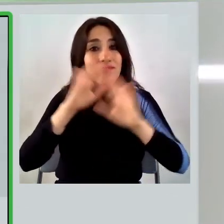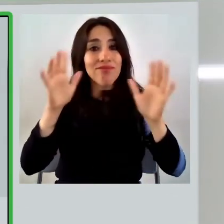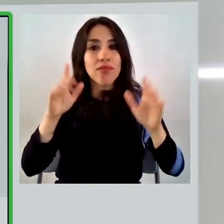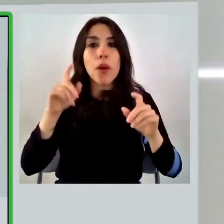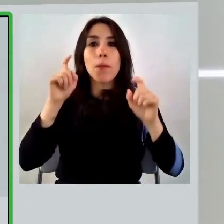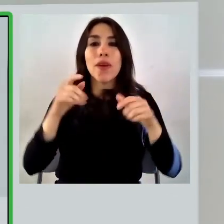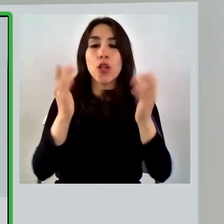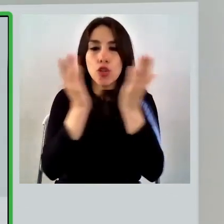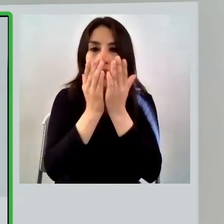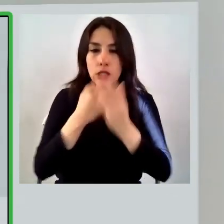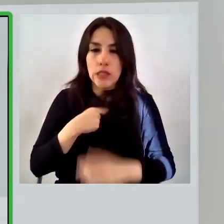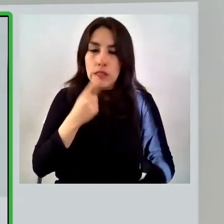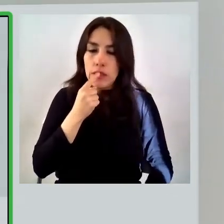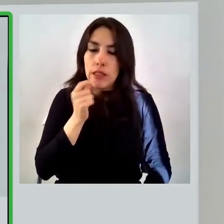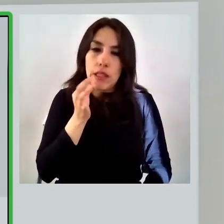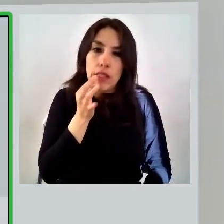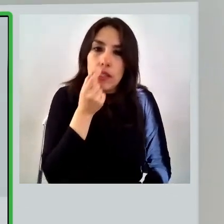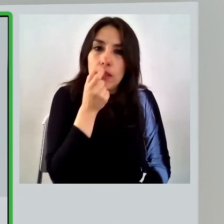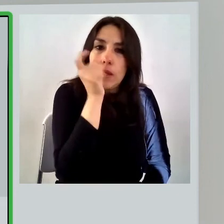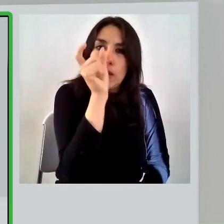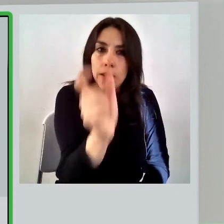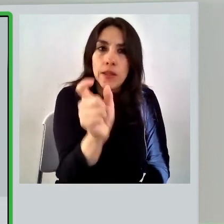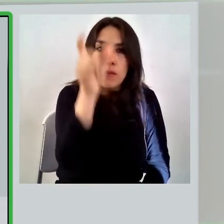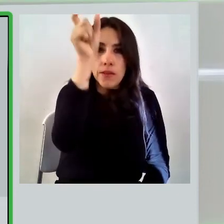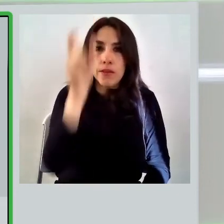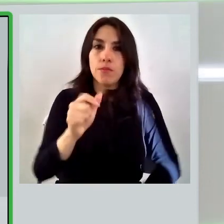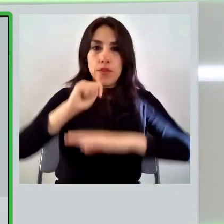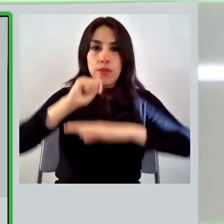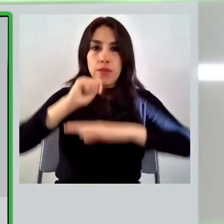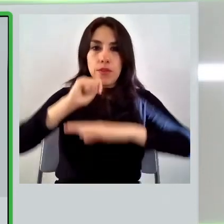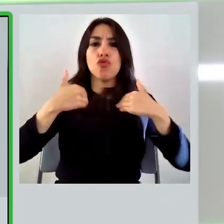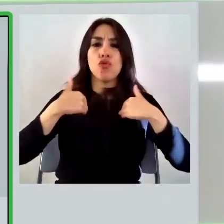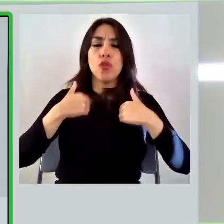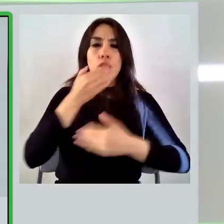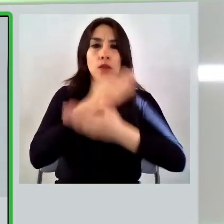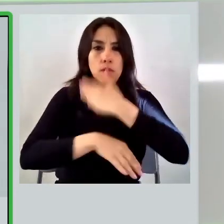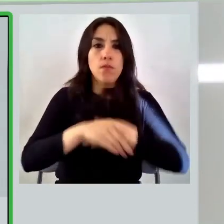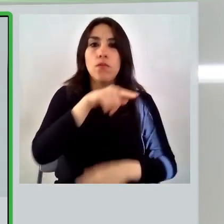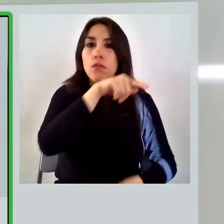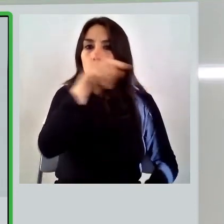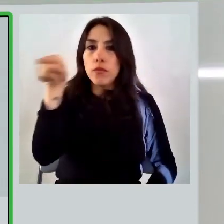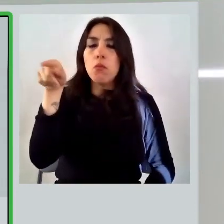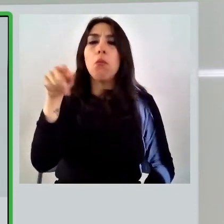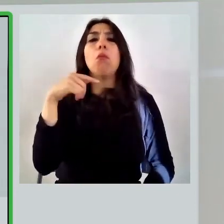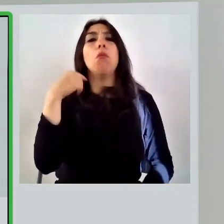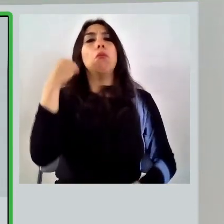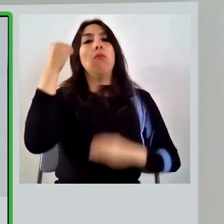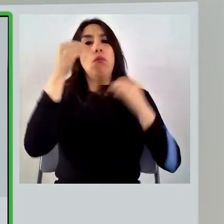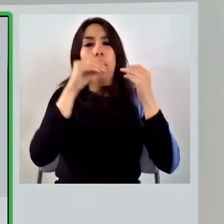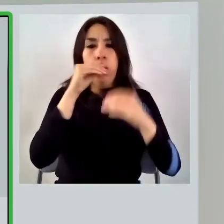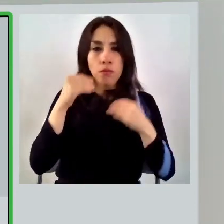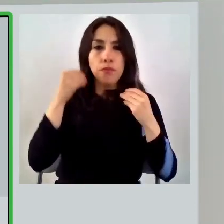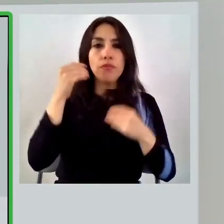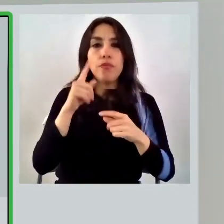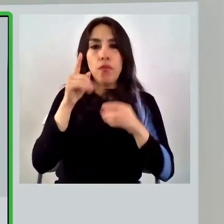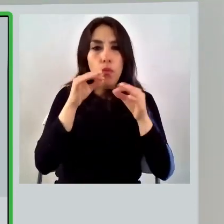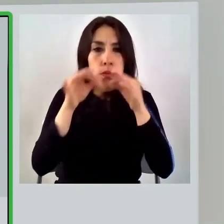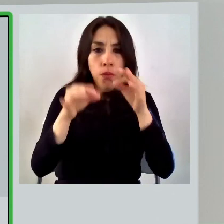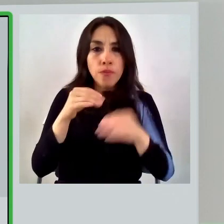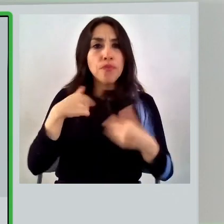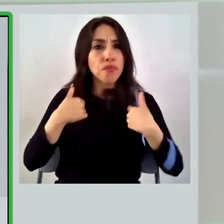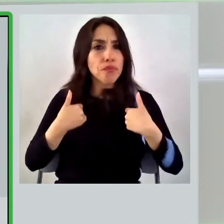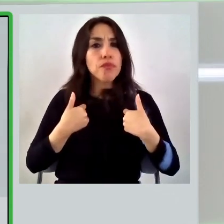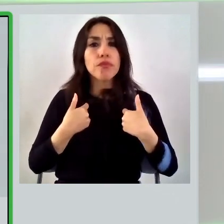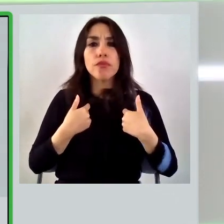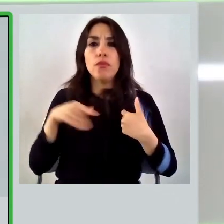are 15% more likely to have higher career aspirations than their peers in organizations where this is not the